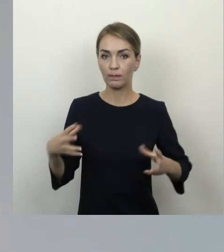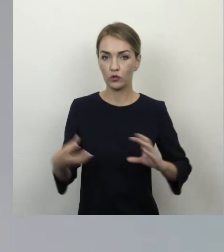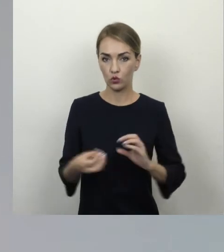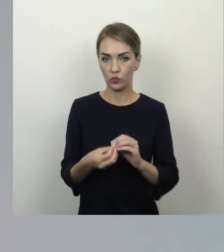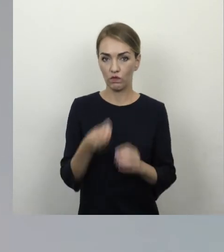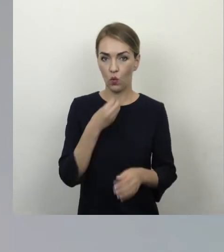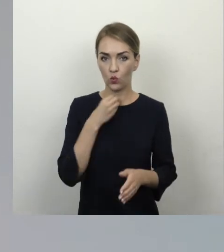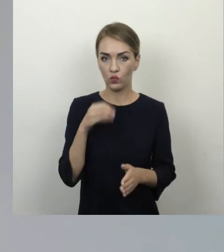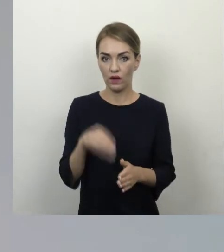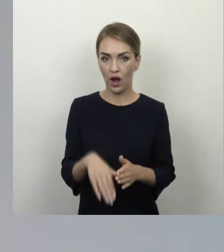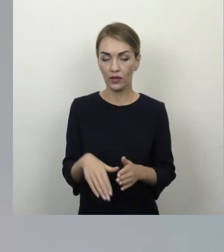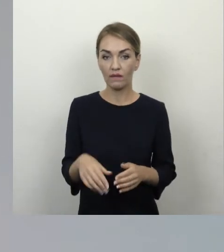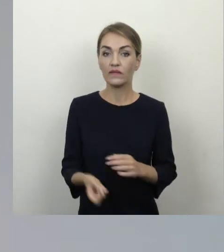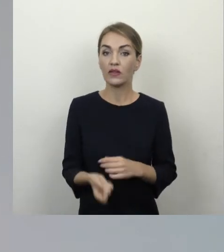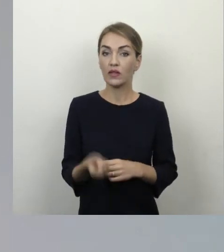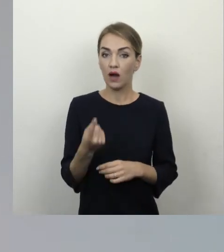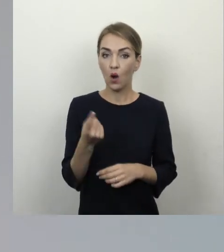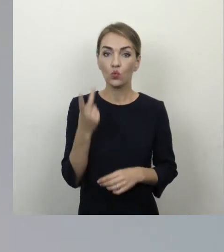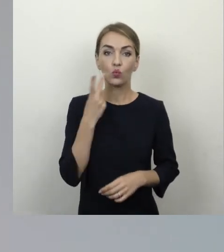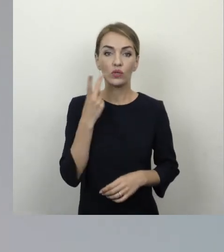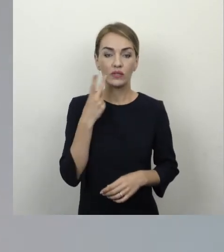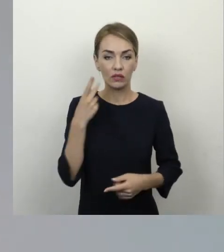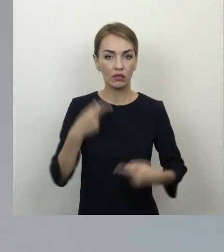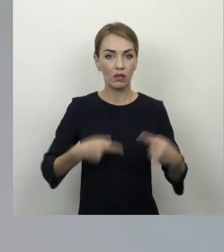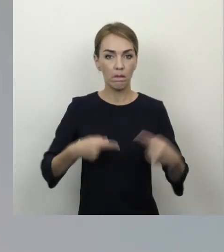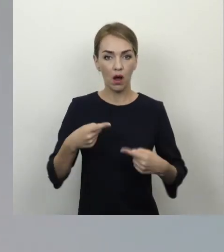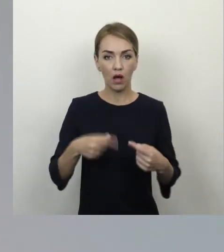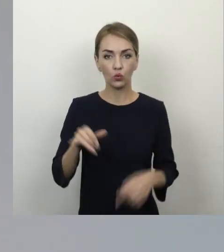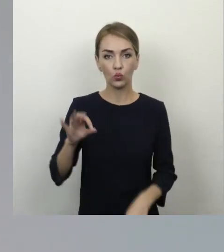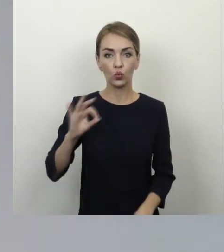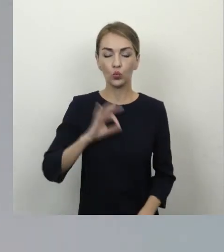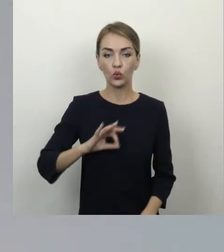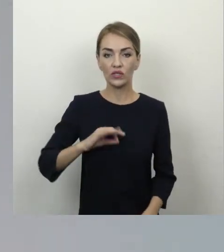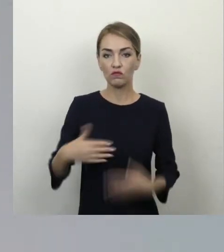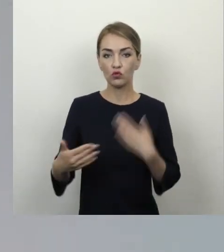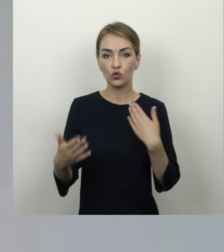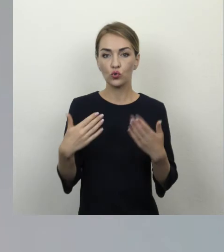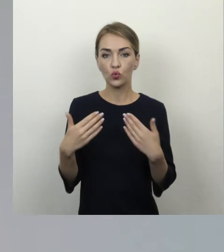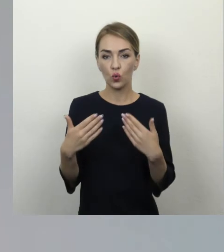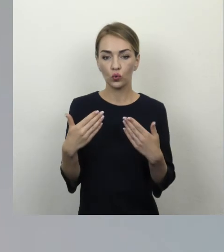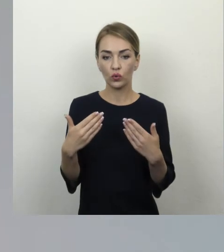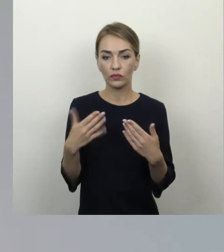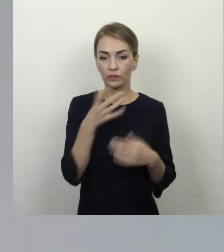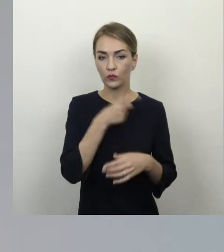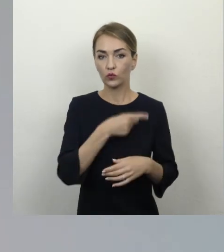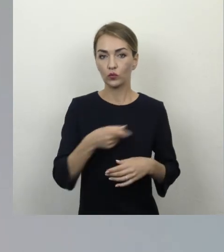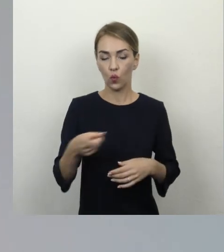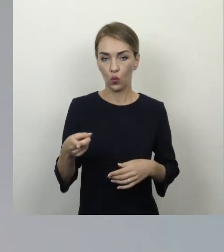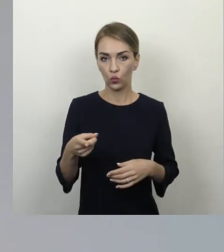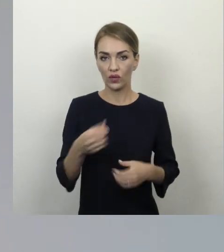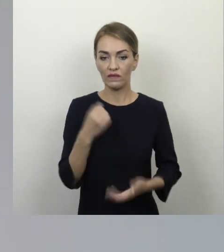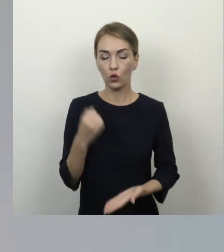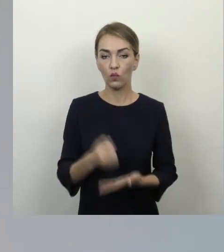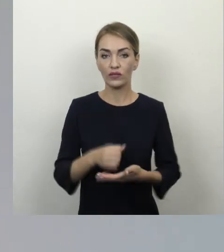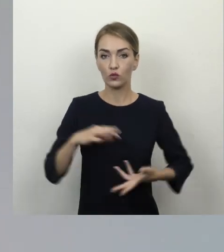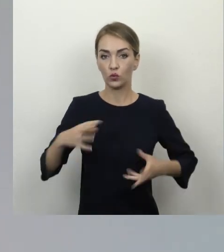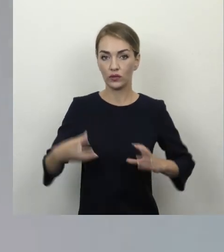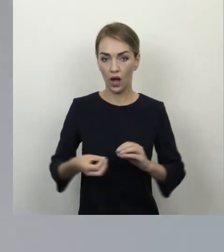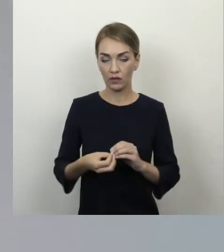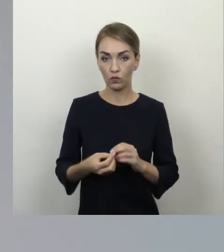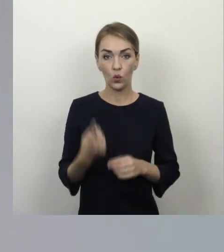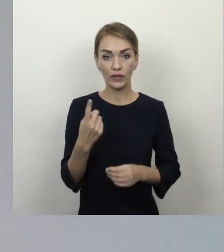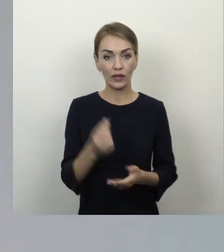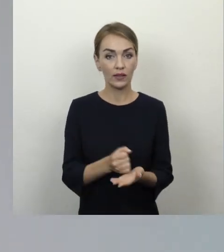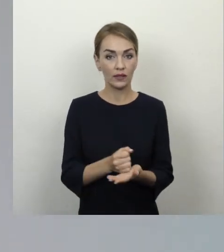the courts have not yet heard the appeals about the results of the voting. And there are now different